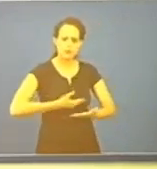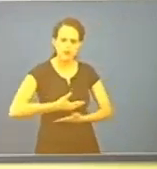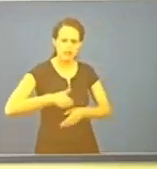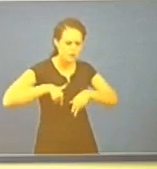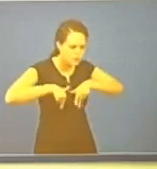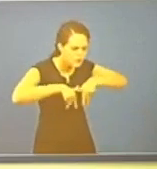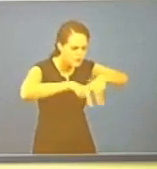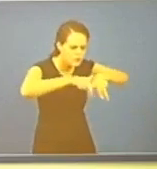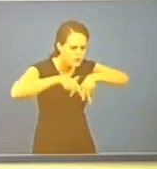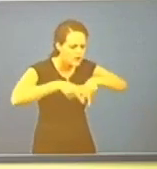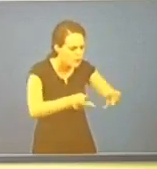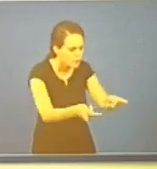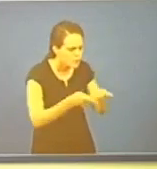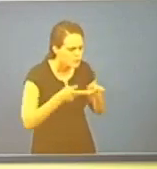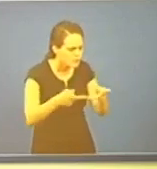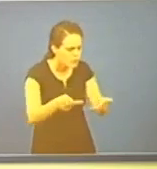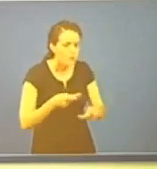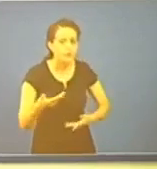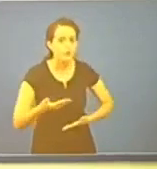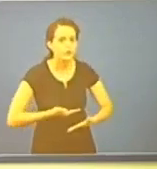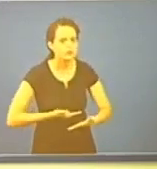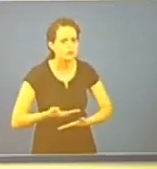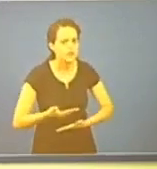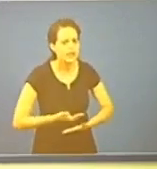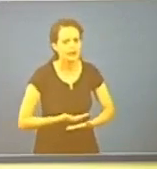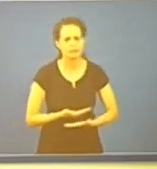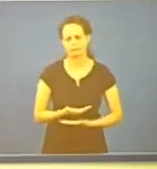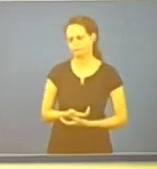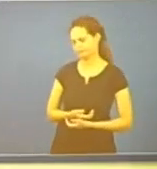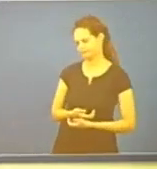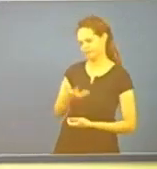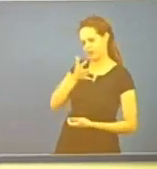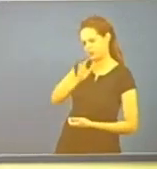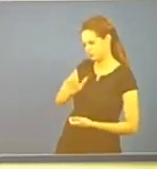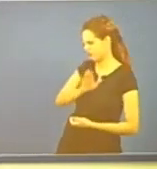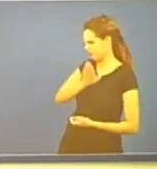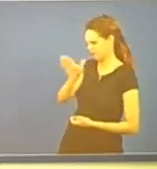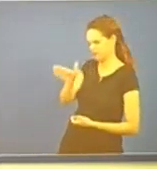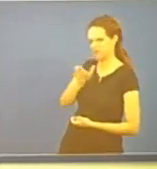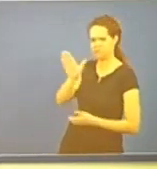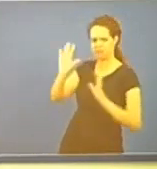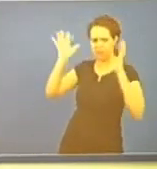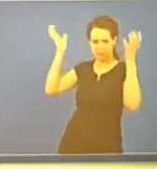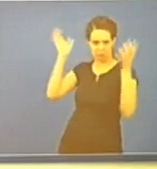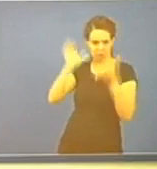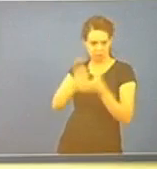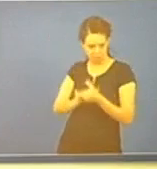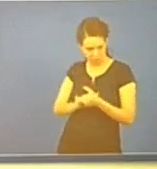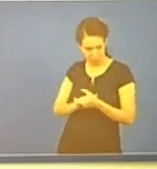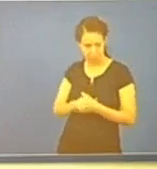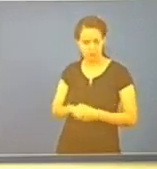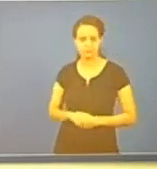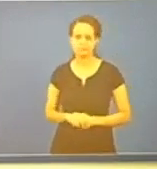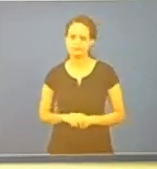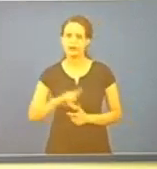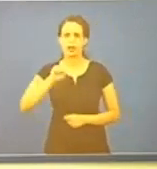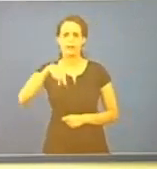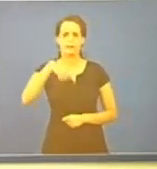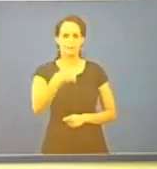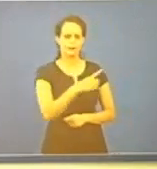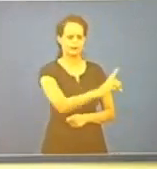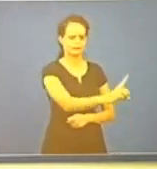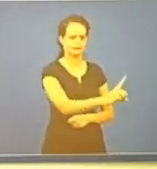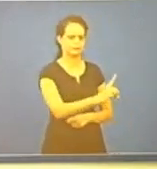were invited to the wedding, and they were not willing to come. Again, he sent out all the servants,